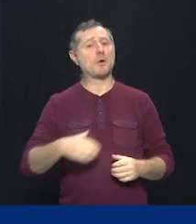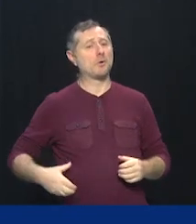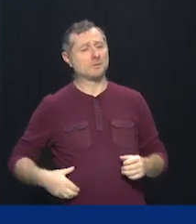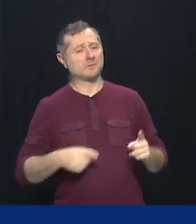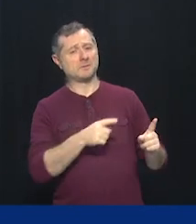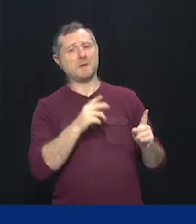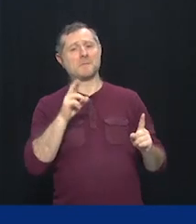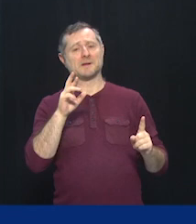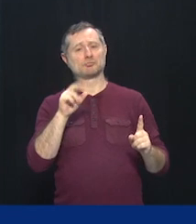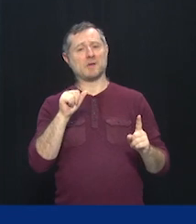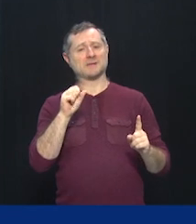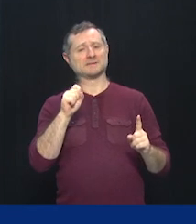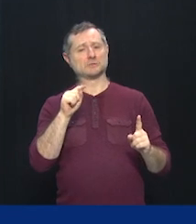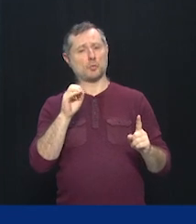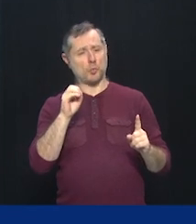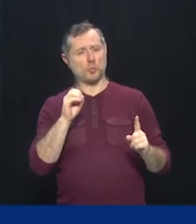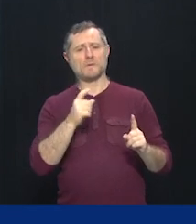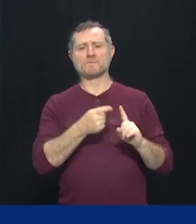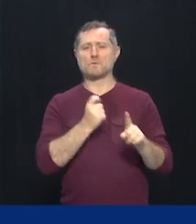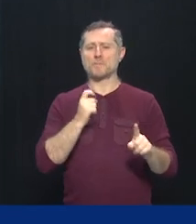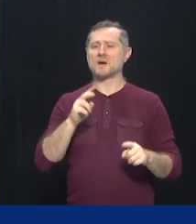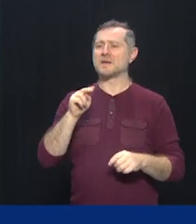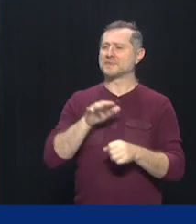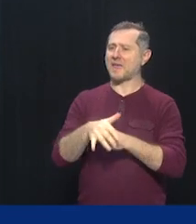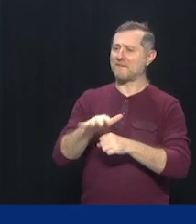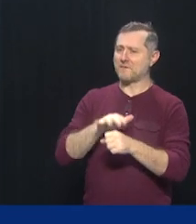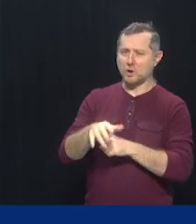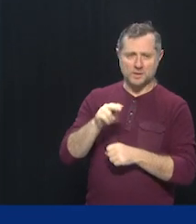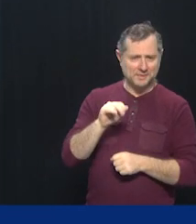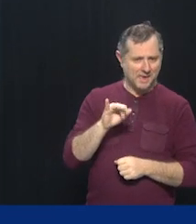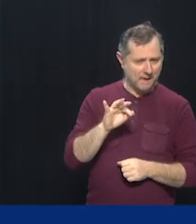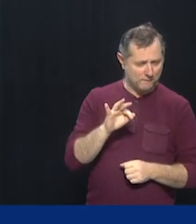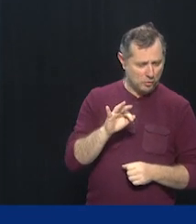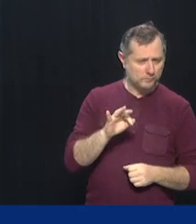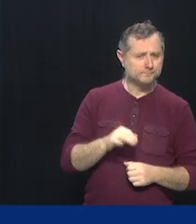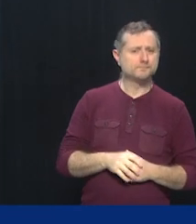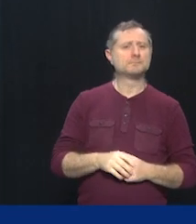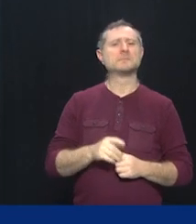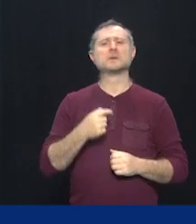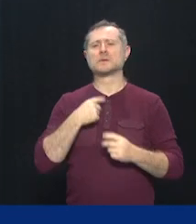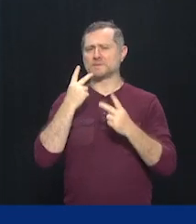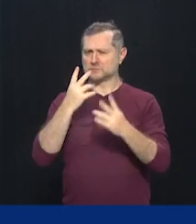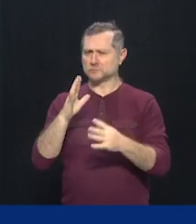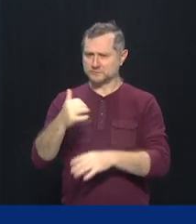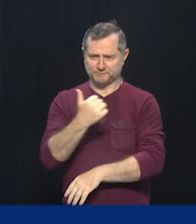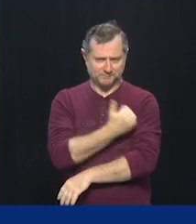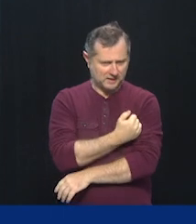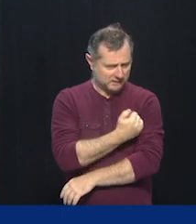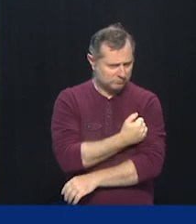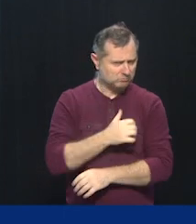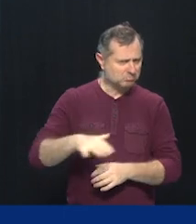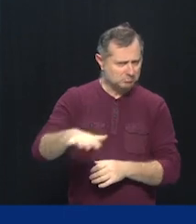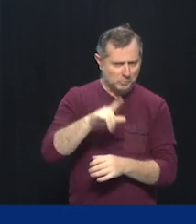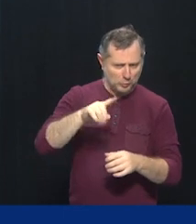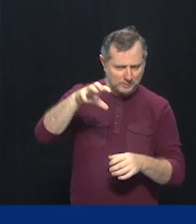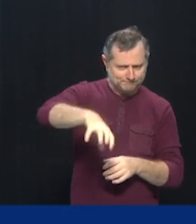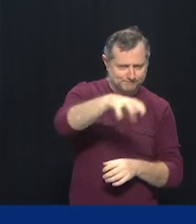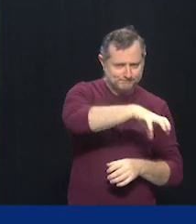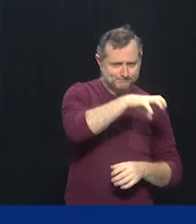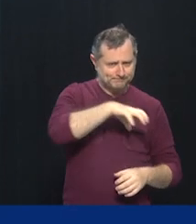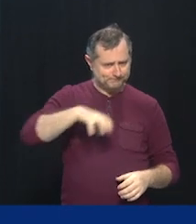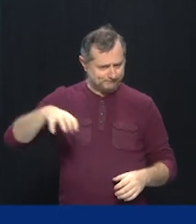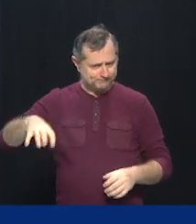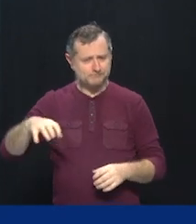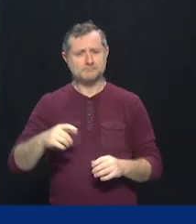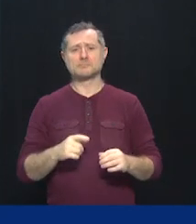Niagara Falls. Yes, we walked many of your vaccination sites. We were out there touching the people and letting them know how important this was, so thank you.